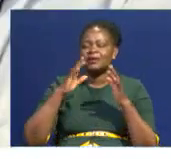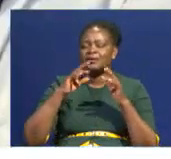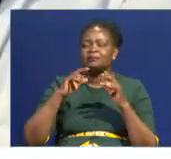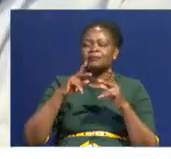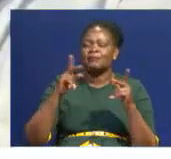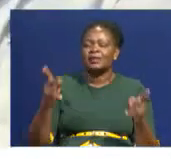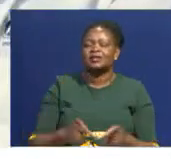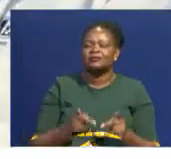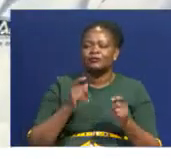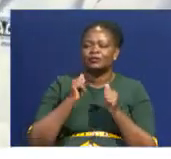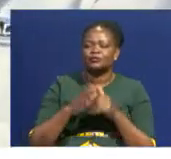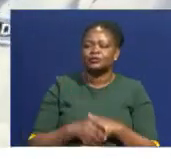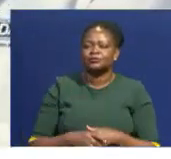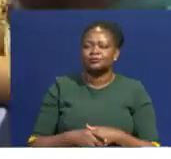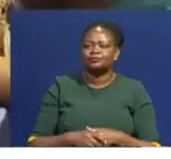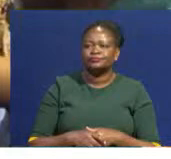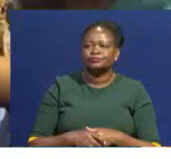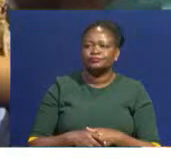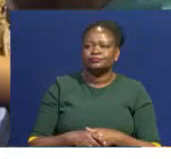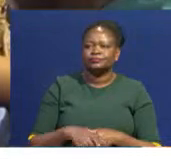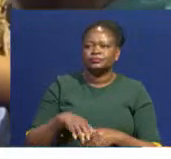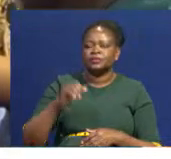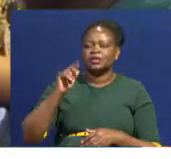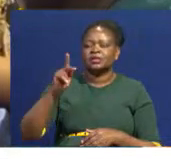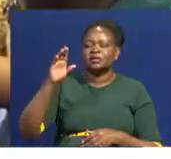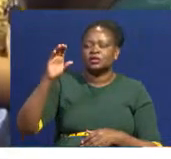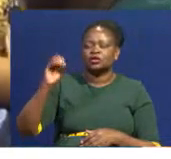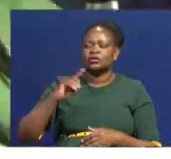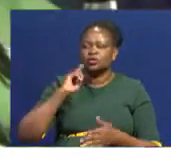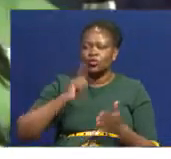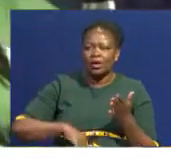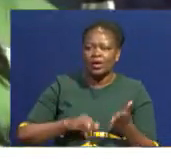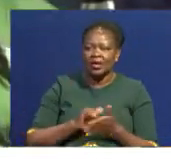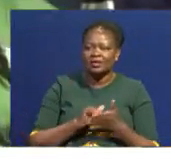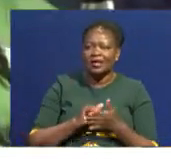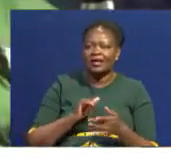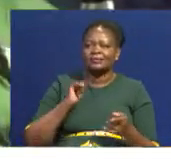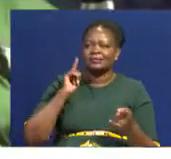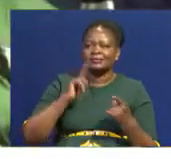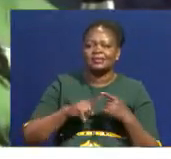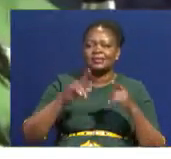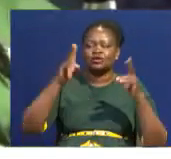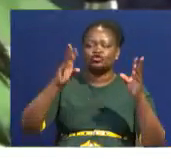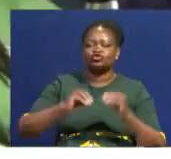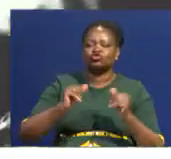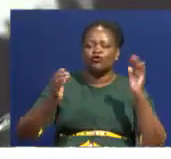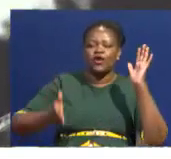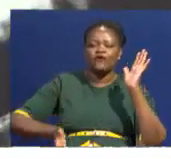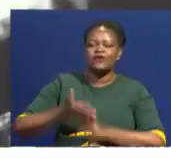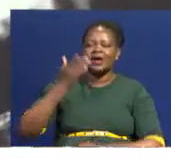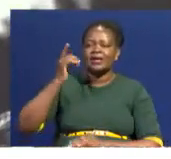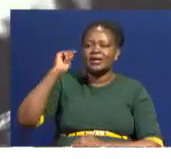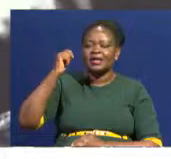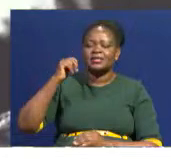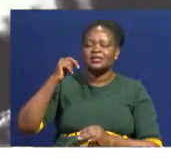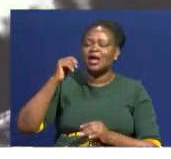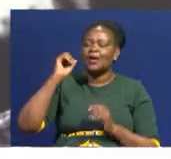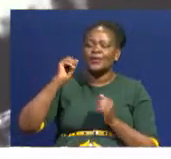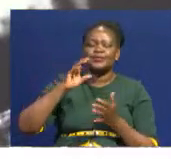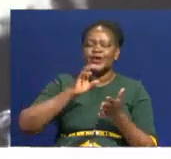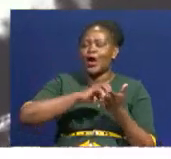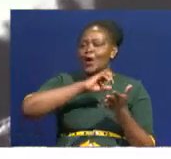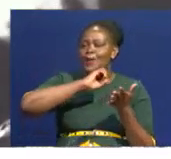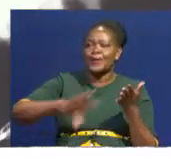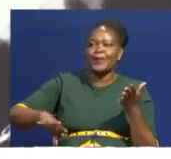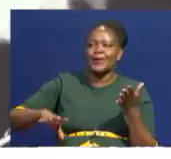sport. According to ADAK CEO Sarah Shibutse, unless the issue is addressed urgently, Kenya risks being stripped of